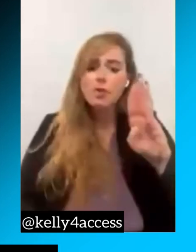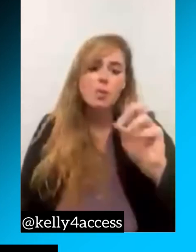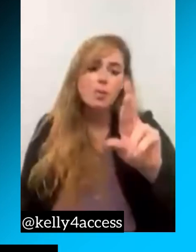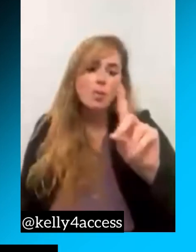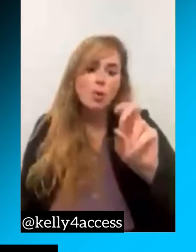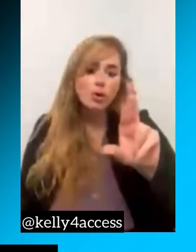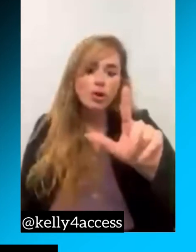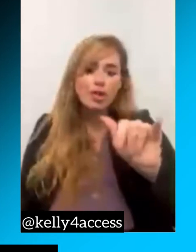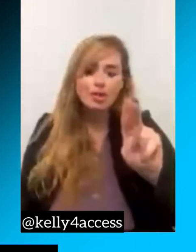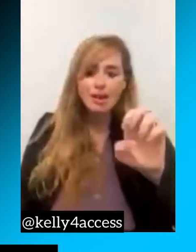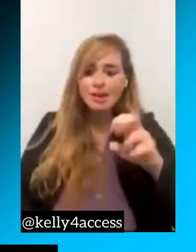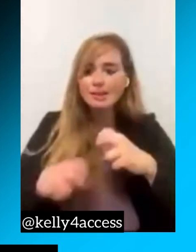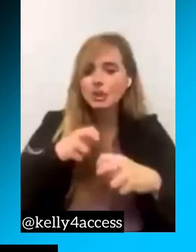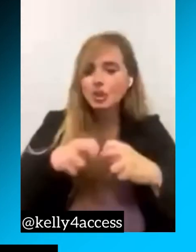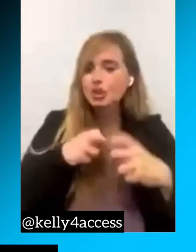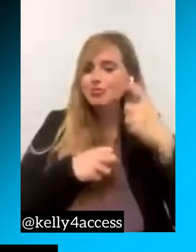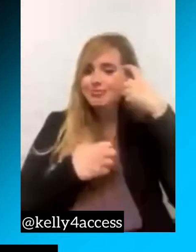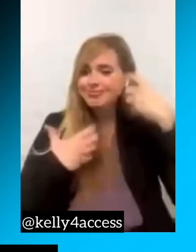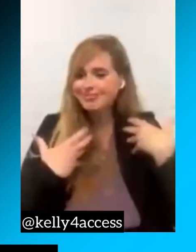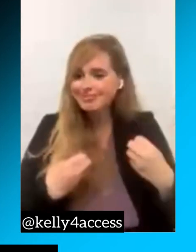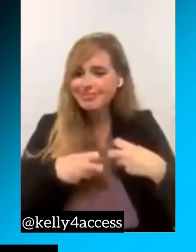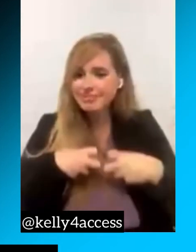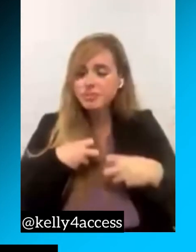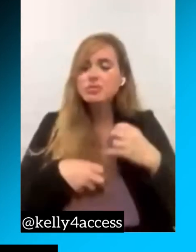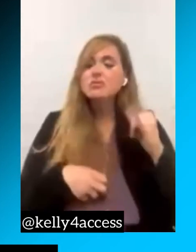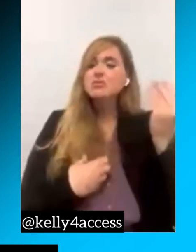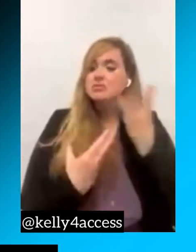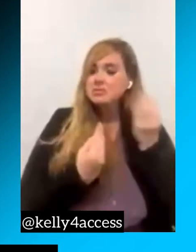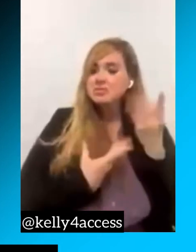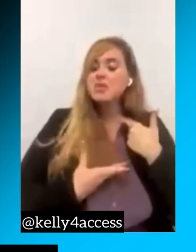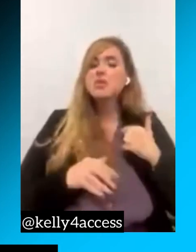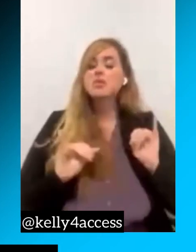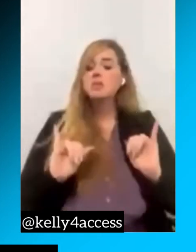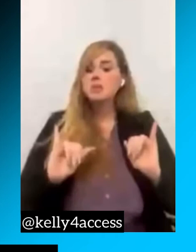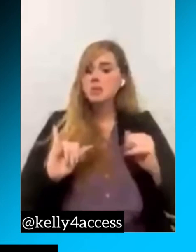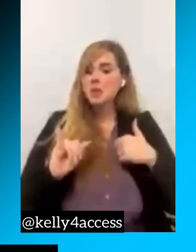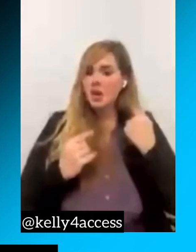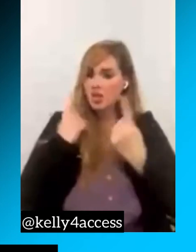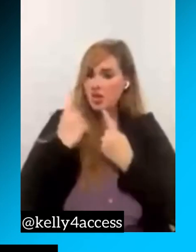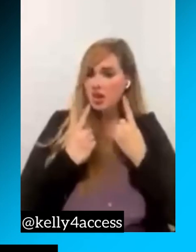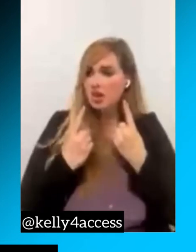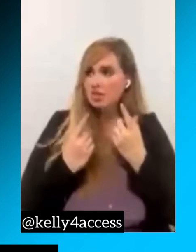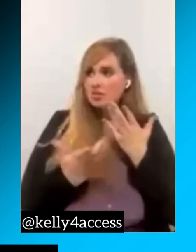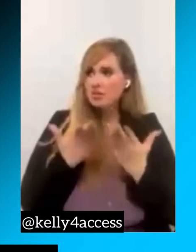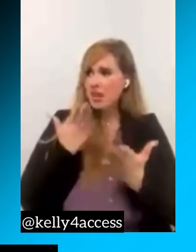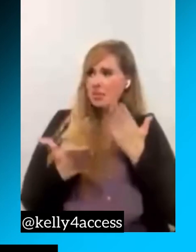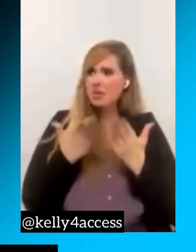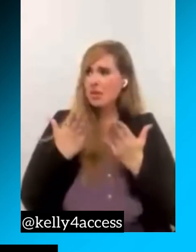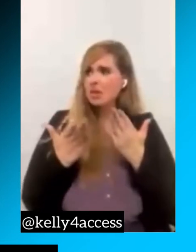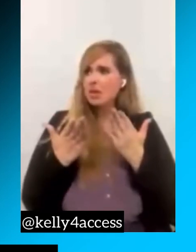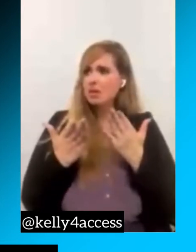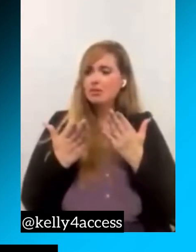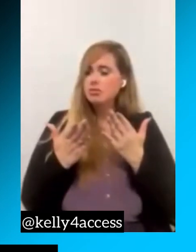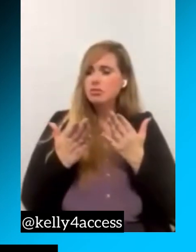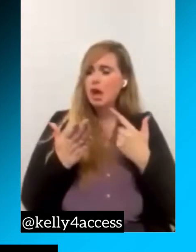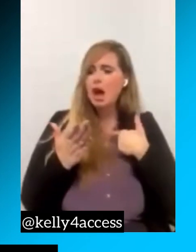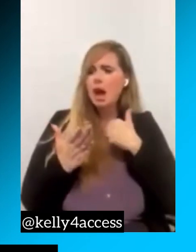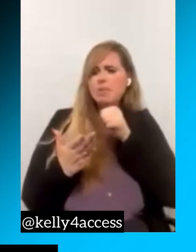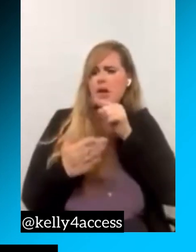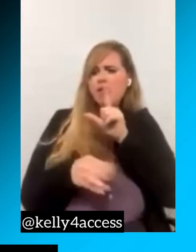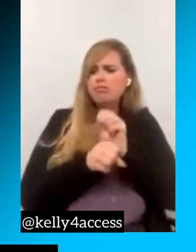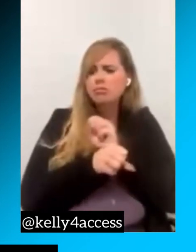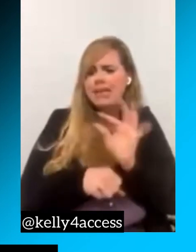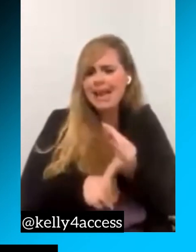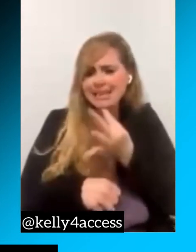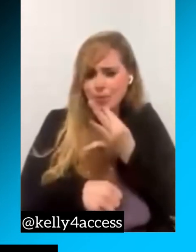it called. And I was like, maybe I don't feel specialized or like an expert to talk about